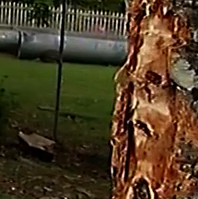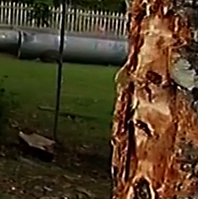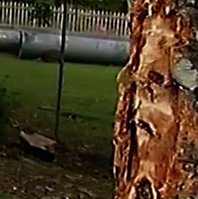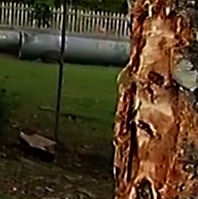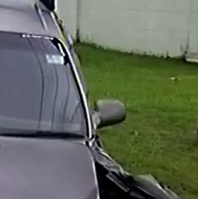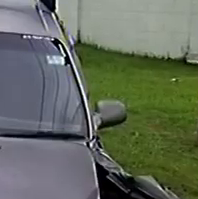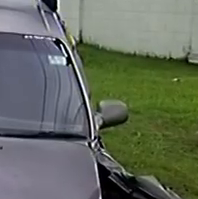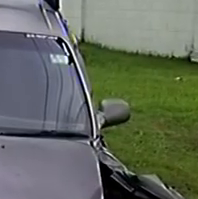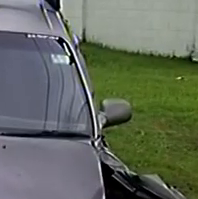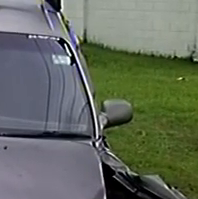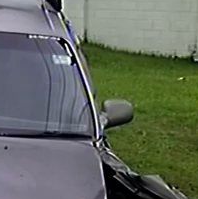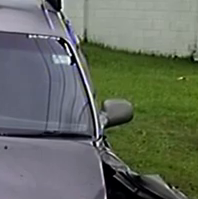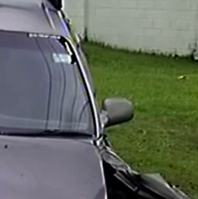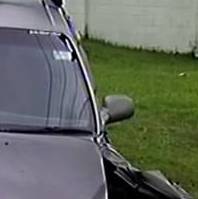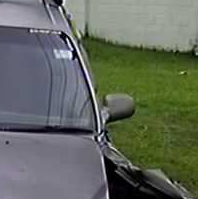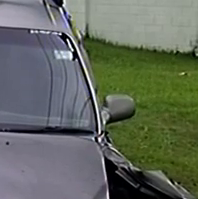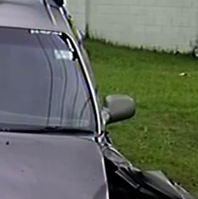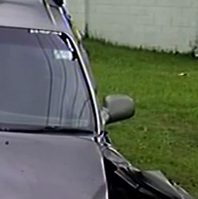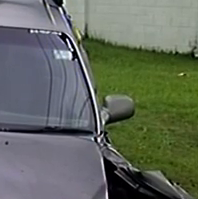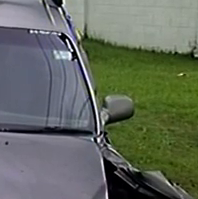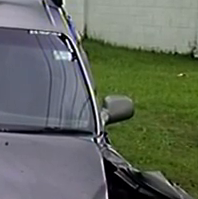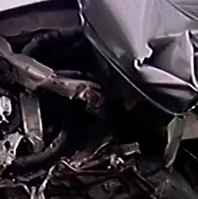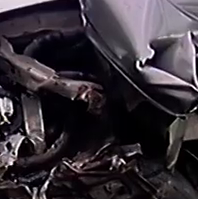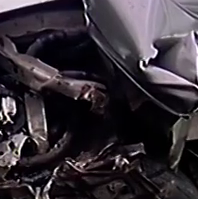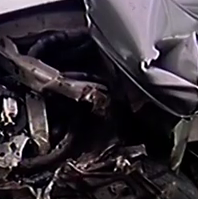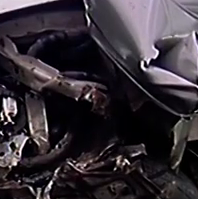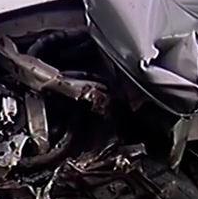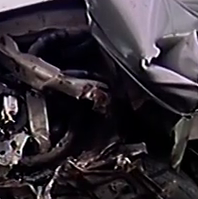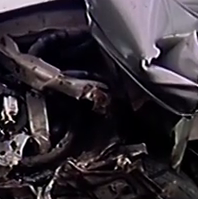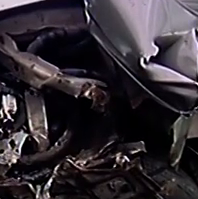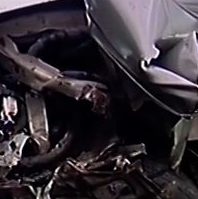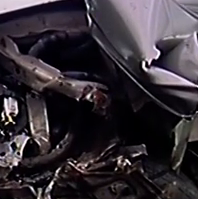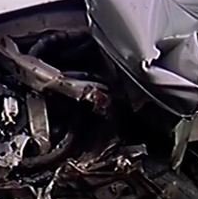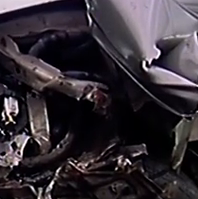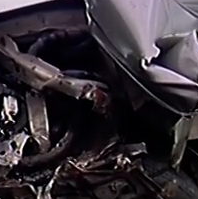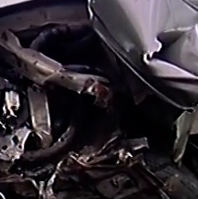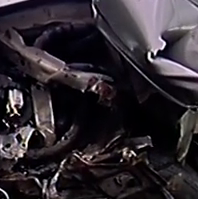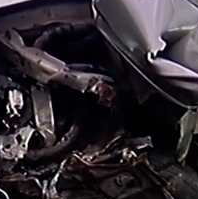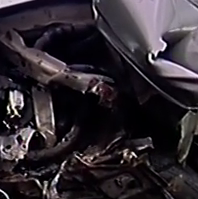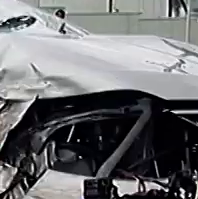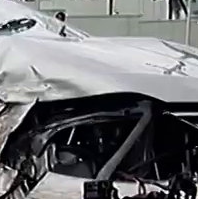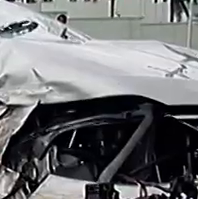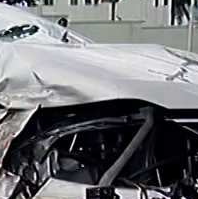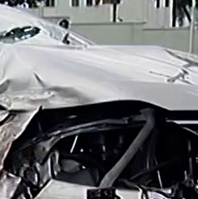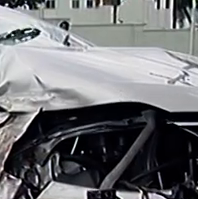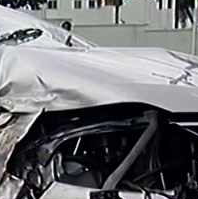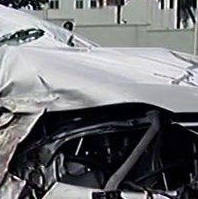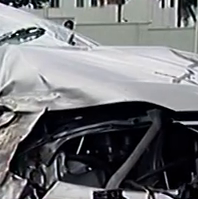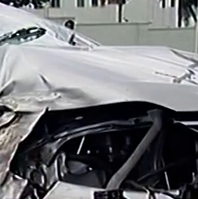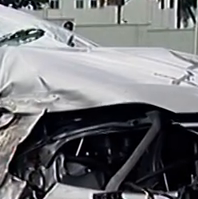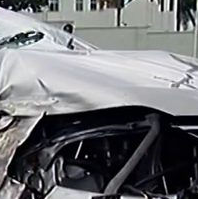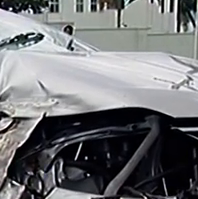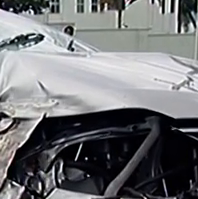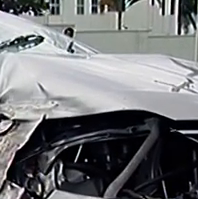vehicle. The drivers of both vehicles are being questioned by police. Police have called on both drivers and pedestrians to